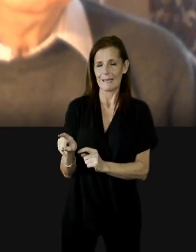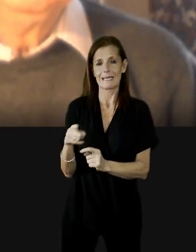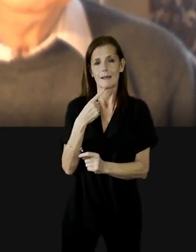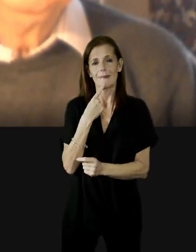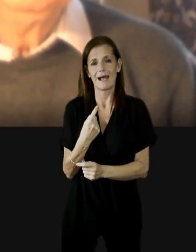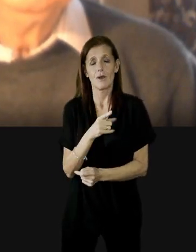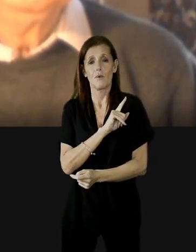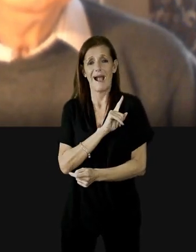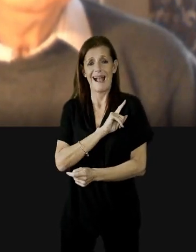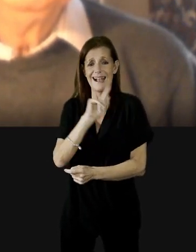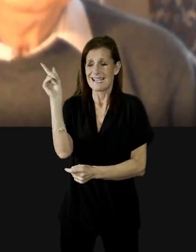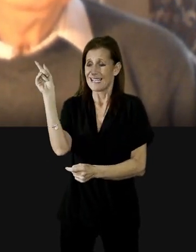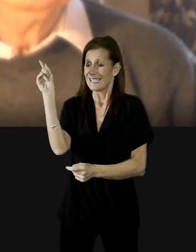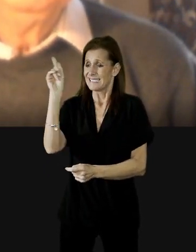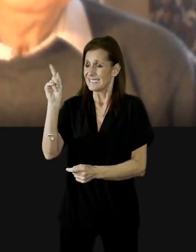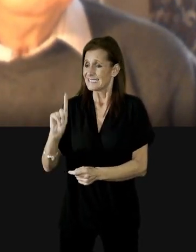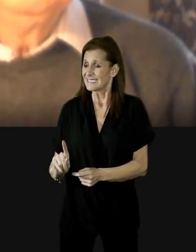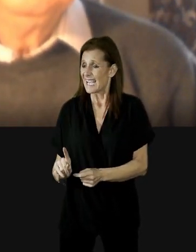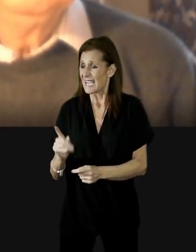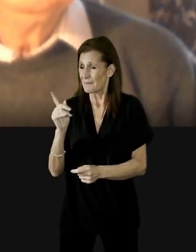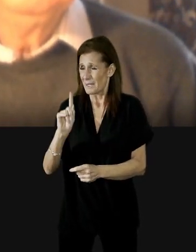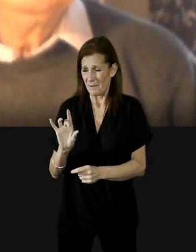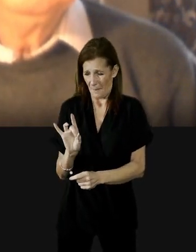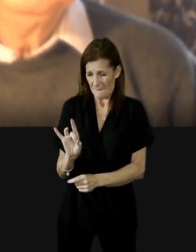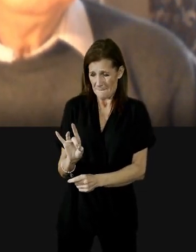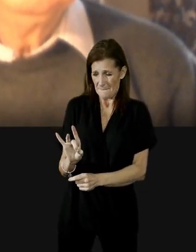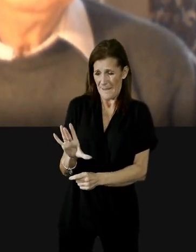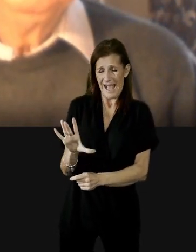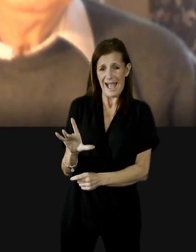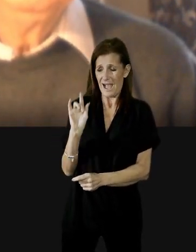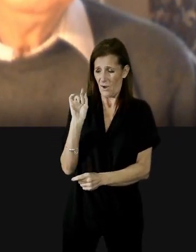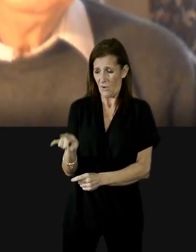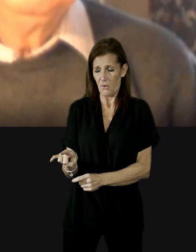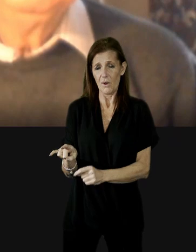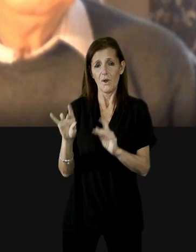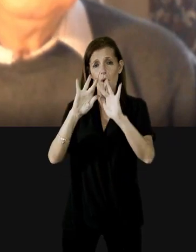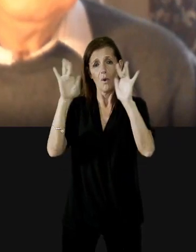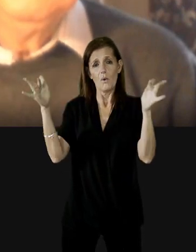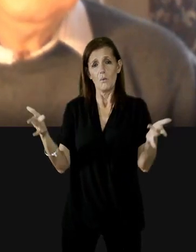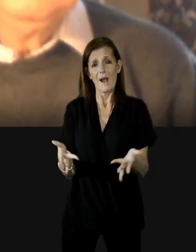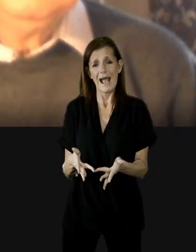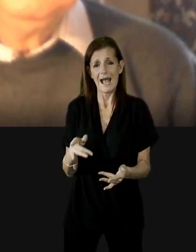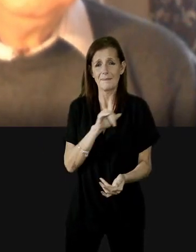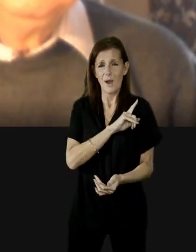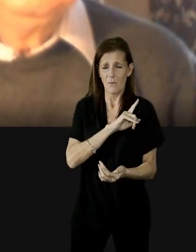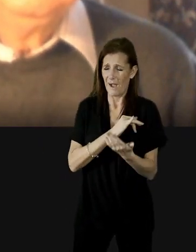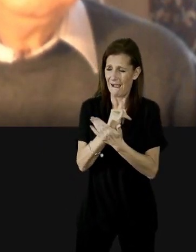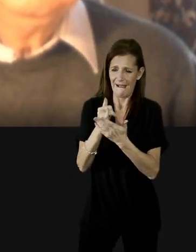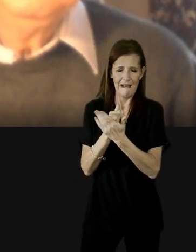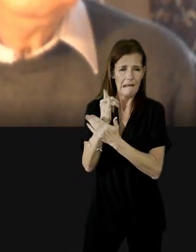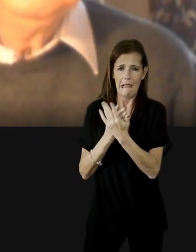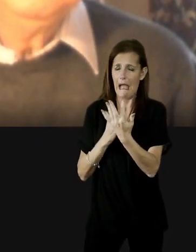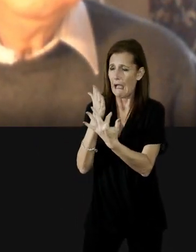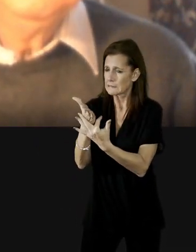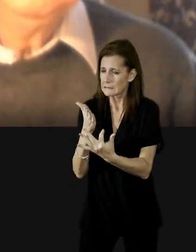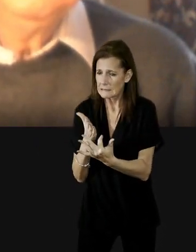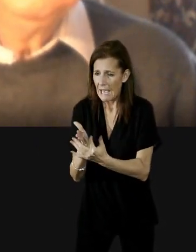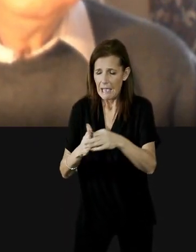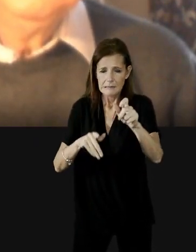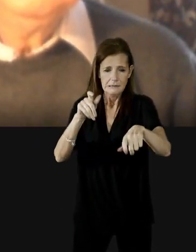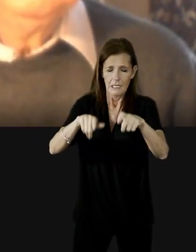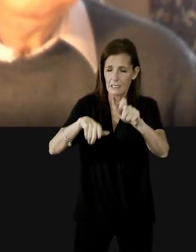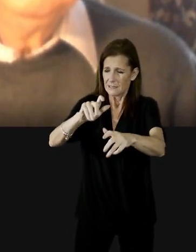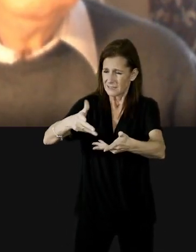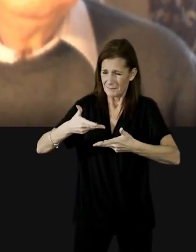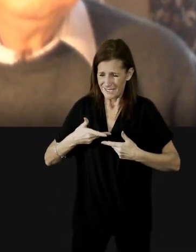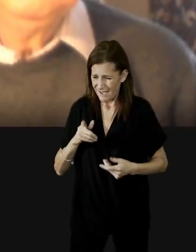which is where disabled people are leaving websites before making a purchase because of poor accessibility or